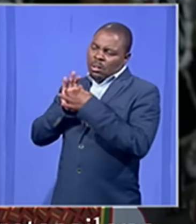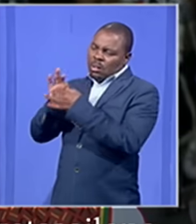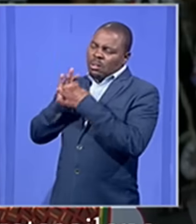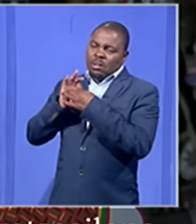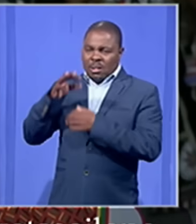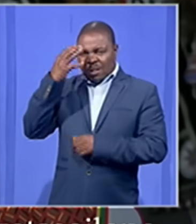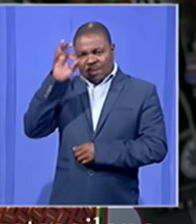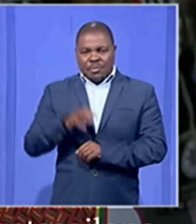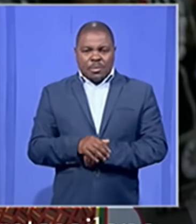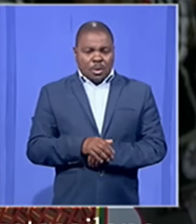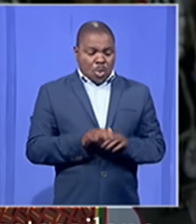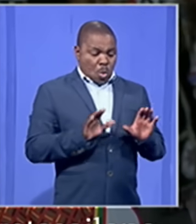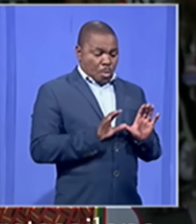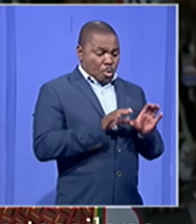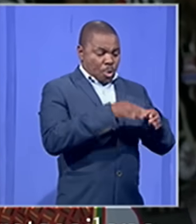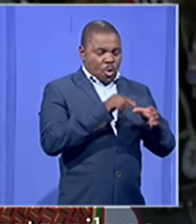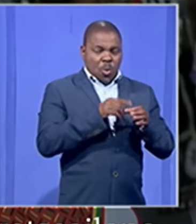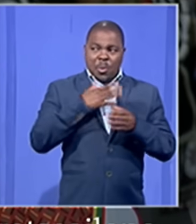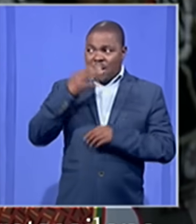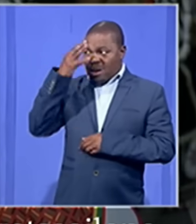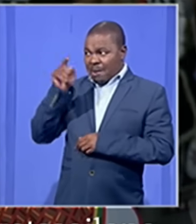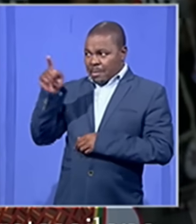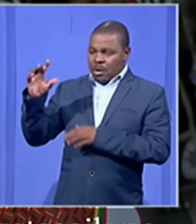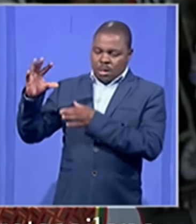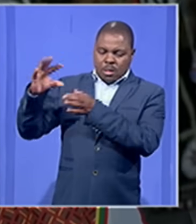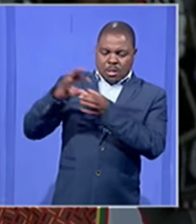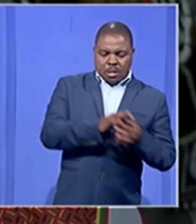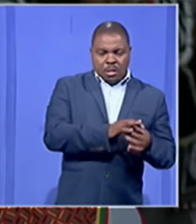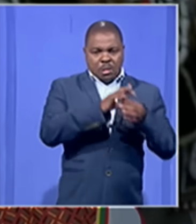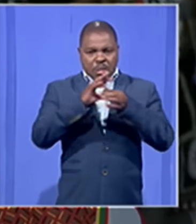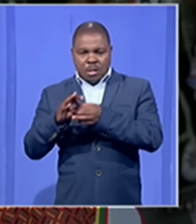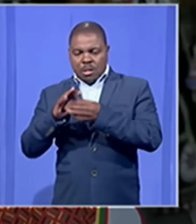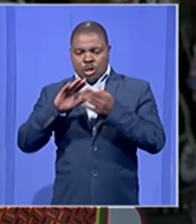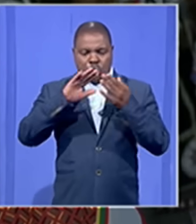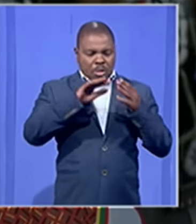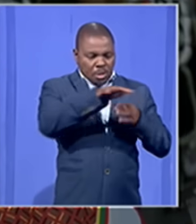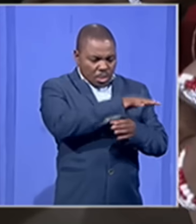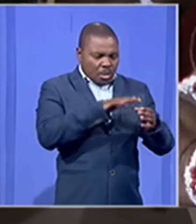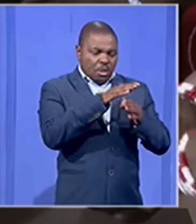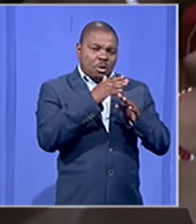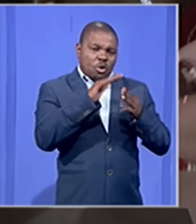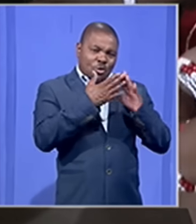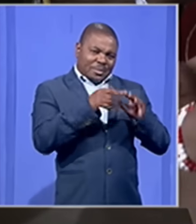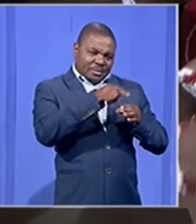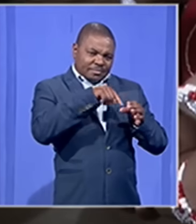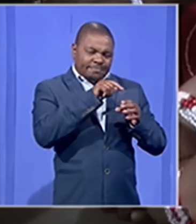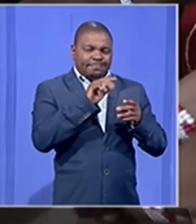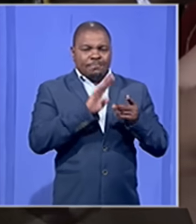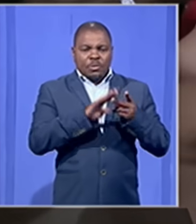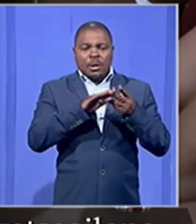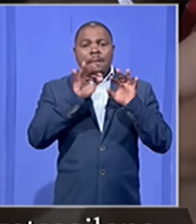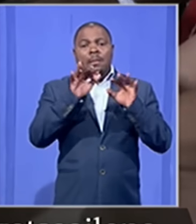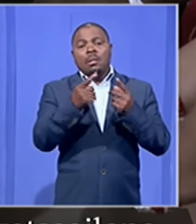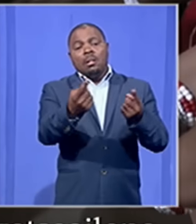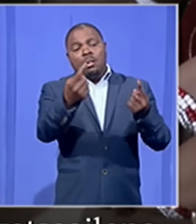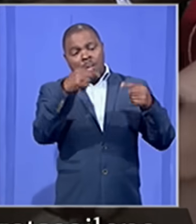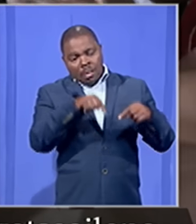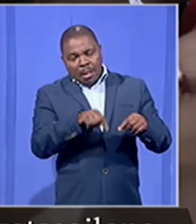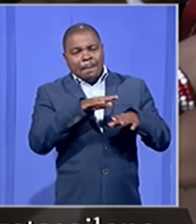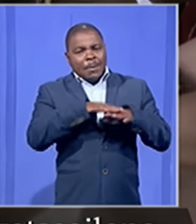ono o batla gore puso e bereke ga mmogo le setšhaba seno se ya ka setšhaba se tla mo go rona nako e